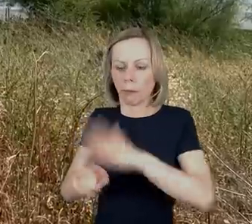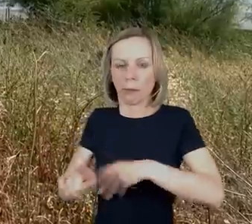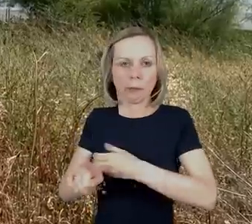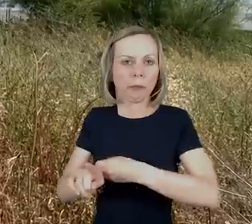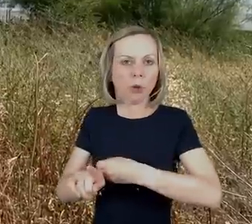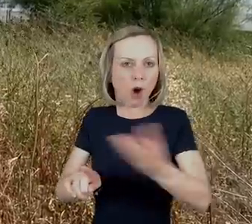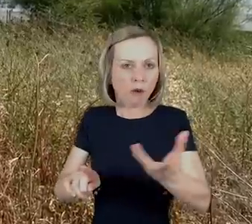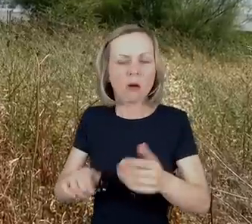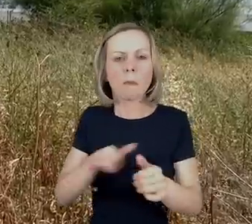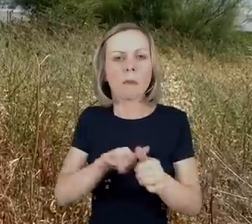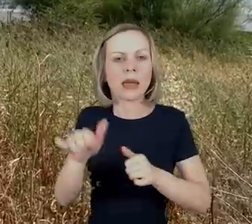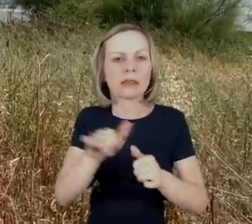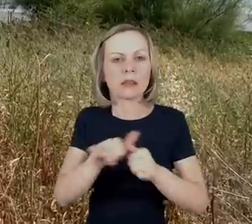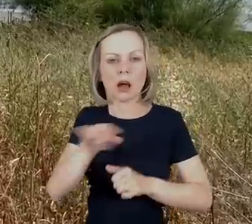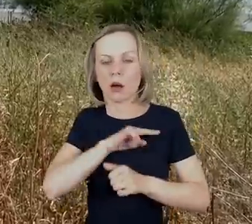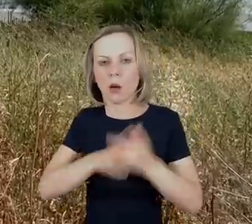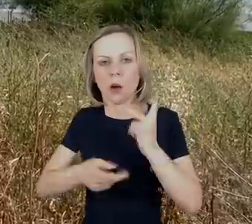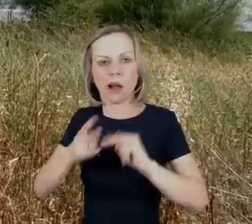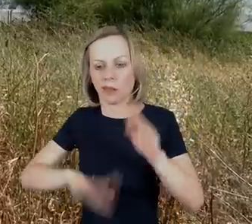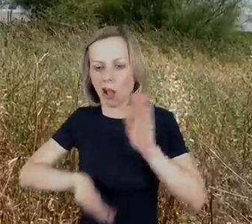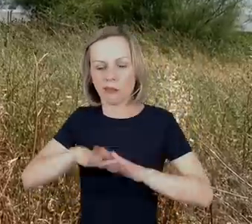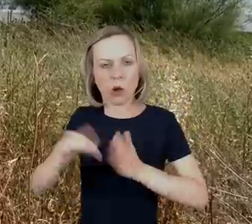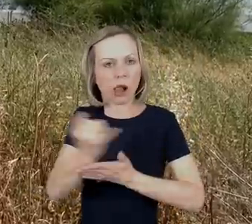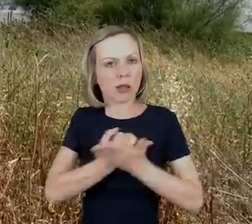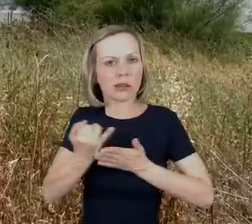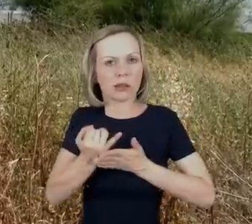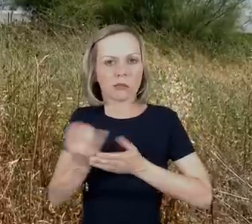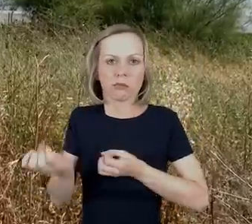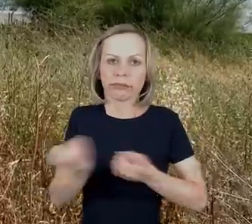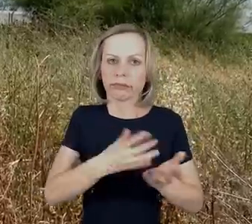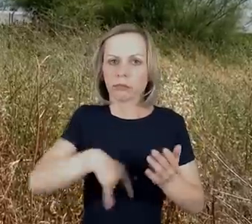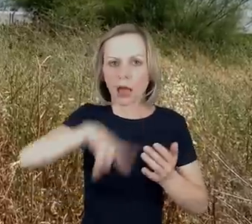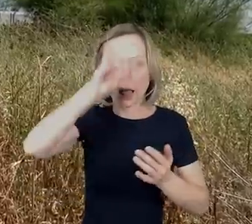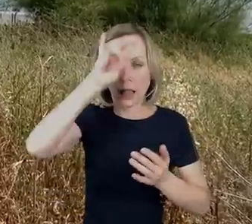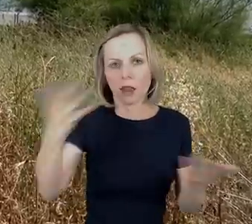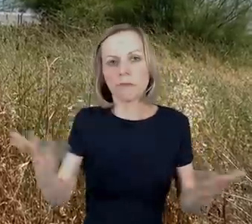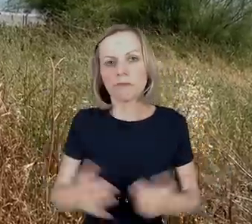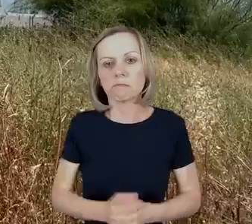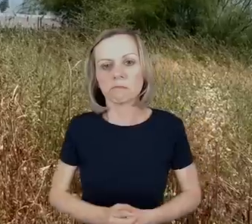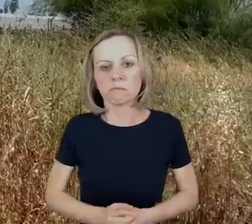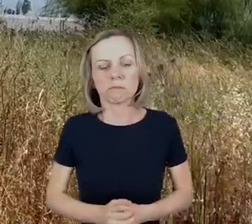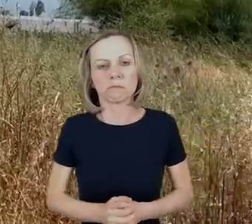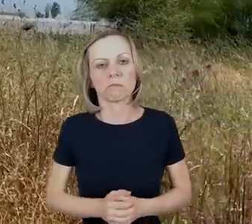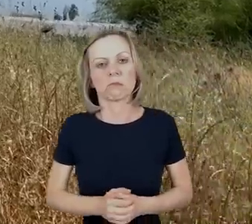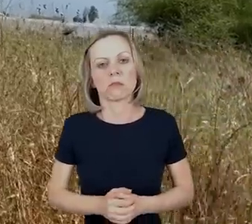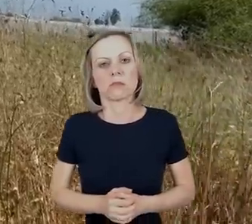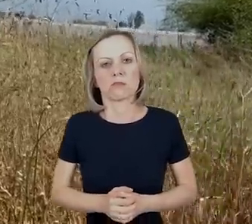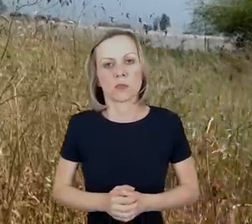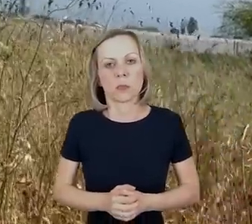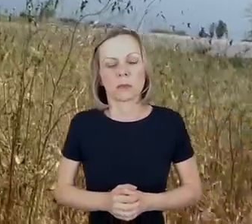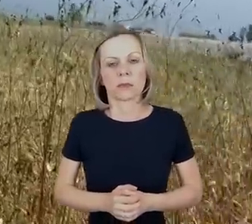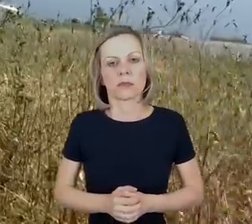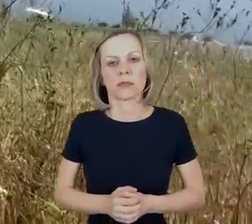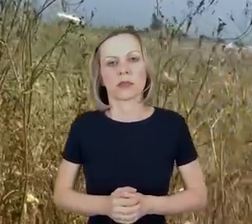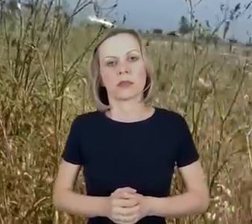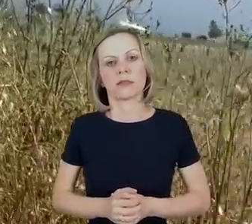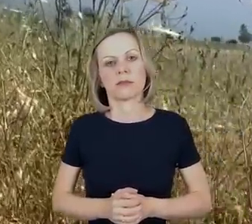members than for your whole body to be thrown into hell.